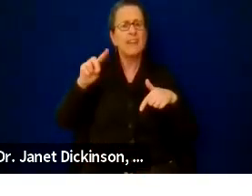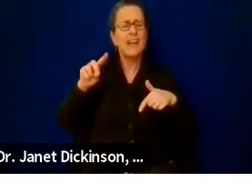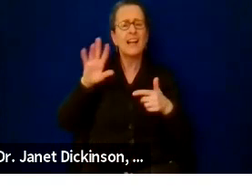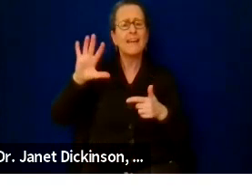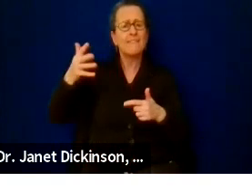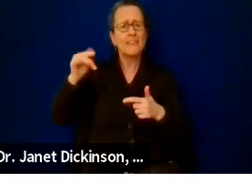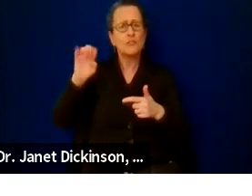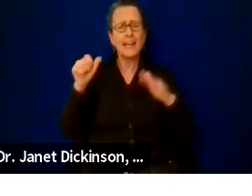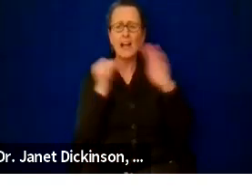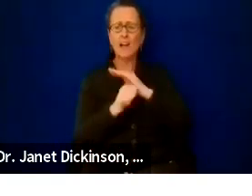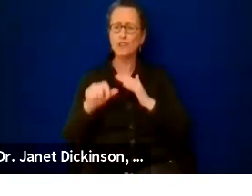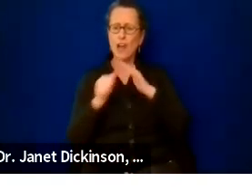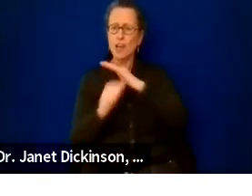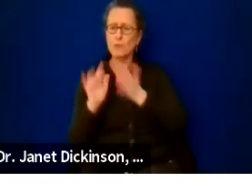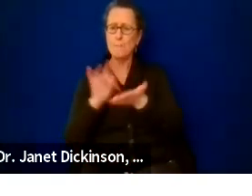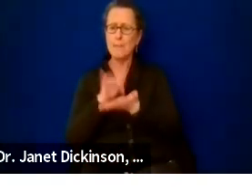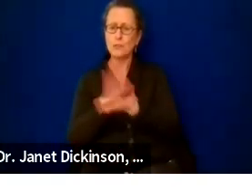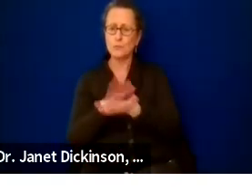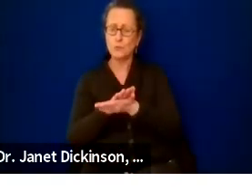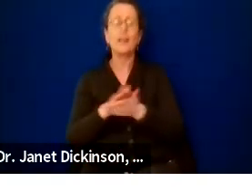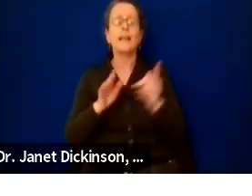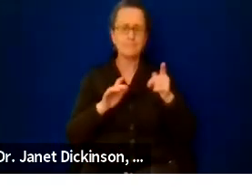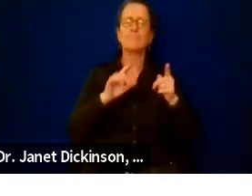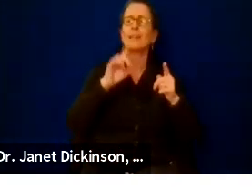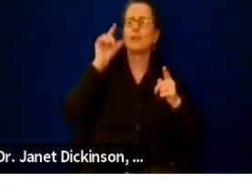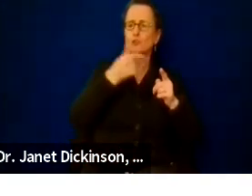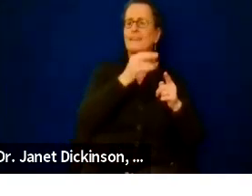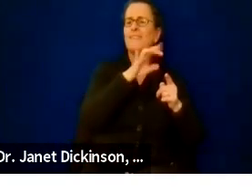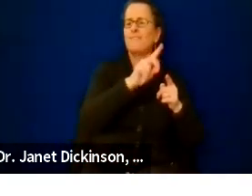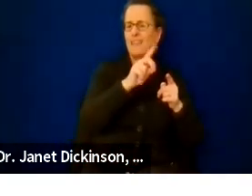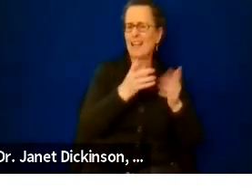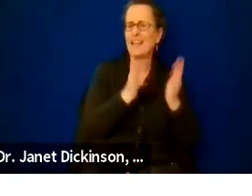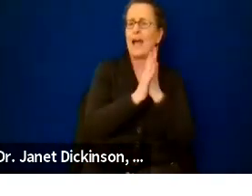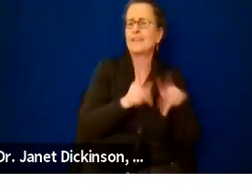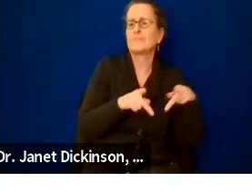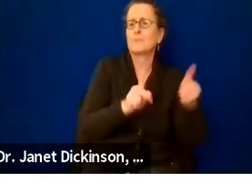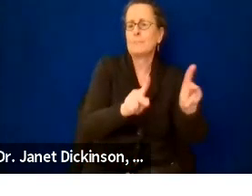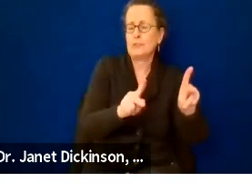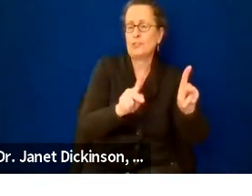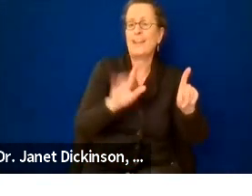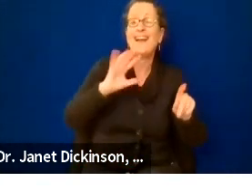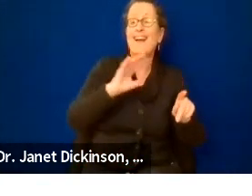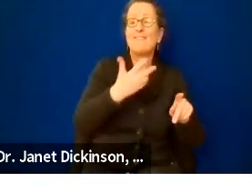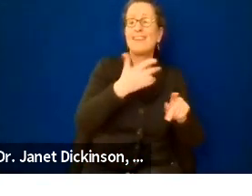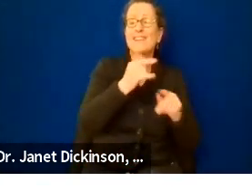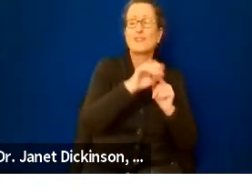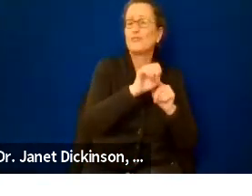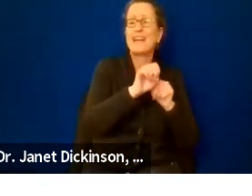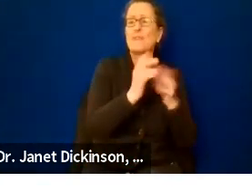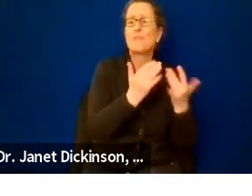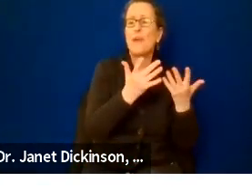for the high school, we're going to have them return on April 28th along with the middle school, because the 8th grade is at Greenfield High